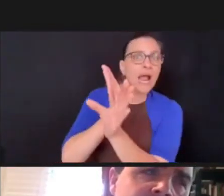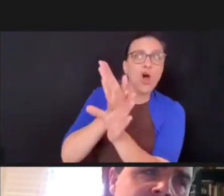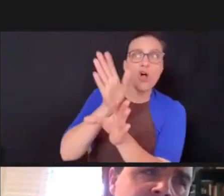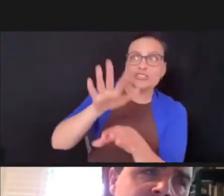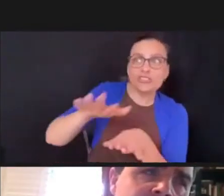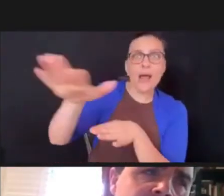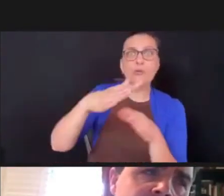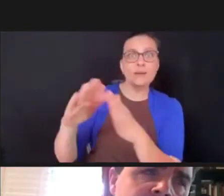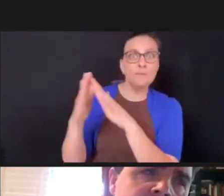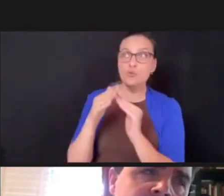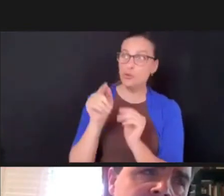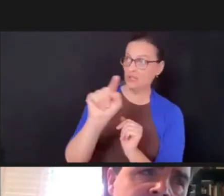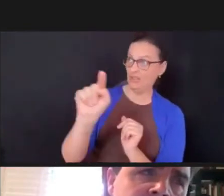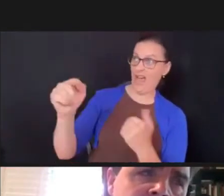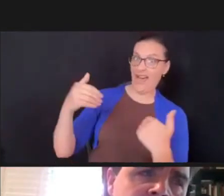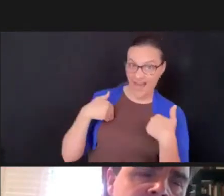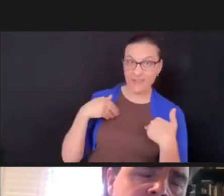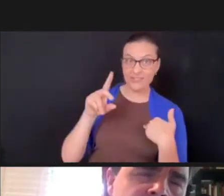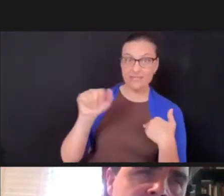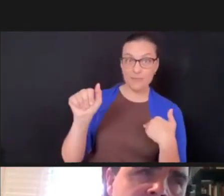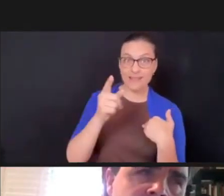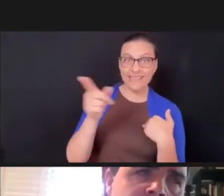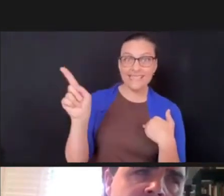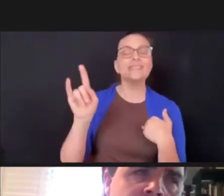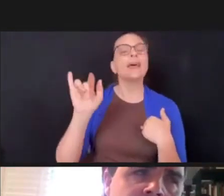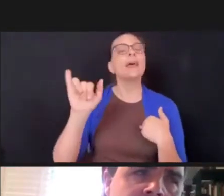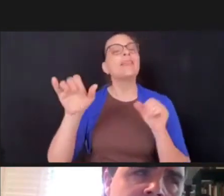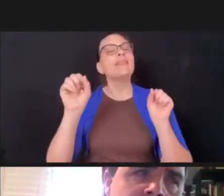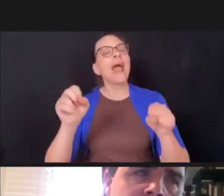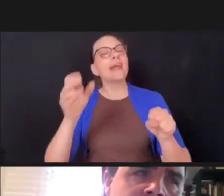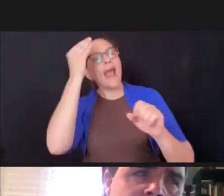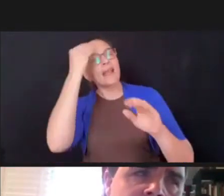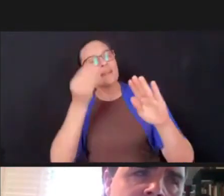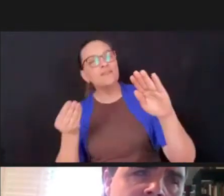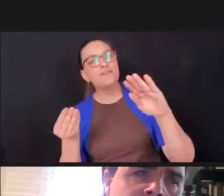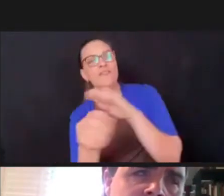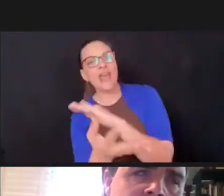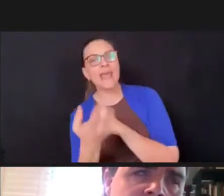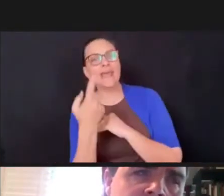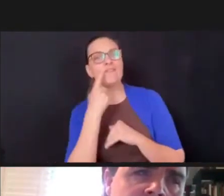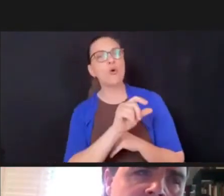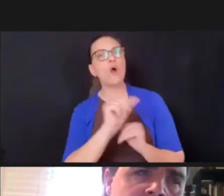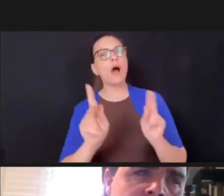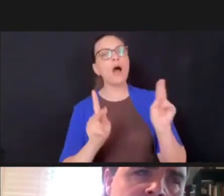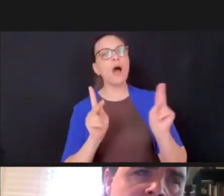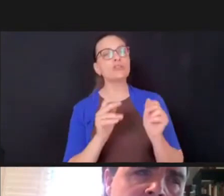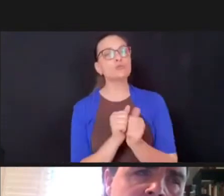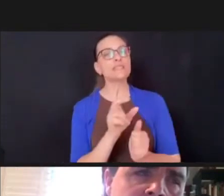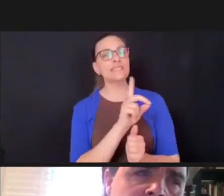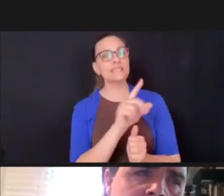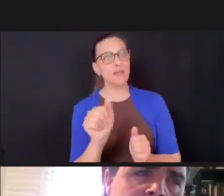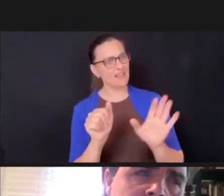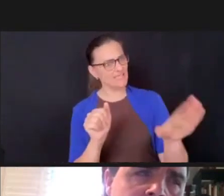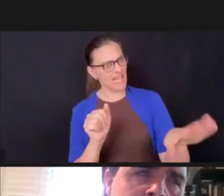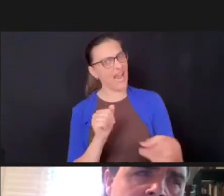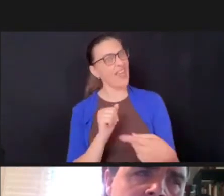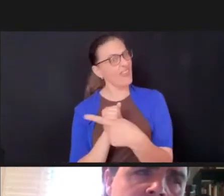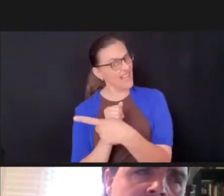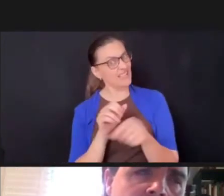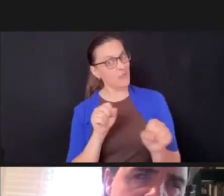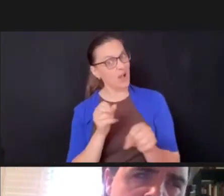have disabilities, then that can convey to others with disabilities, hey, this is a possible field I could go